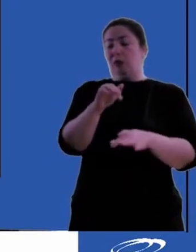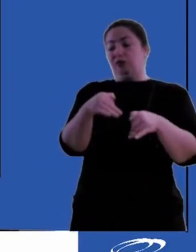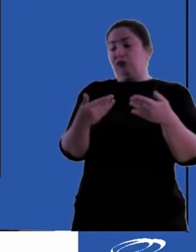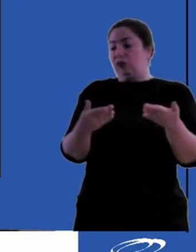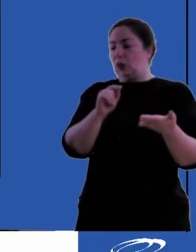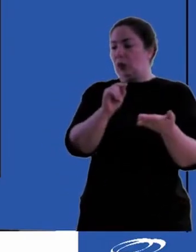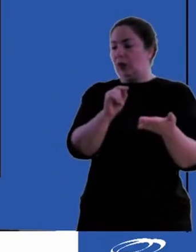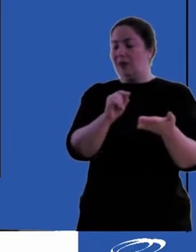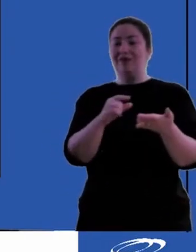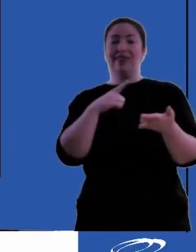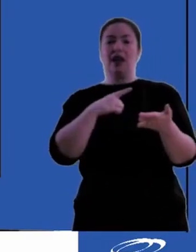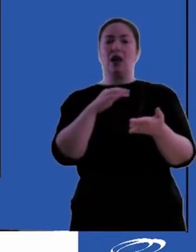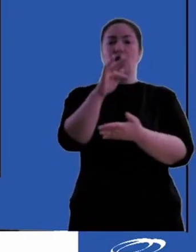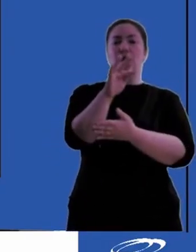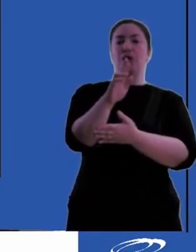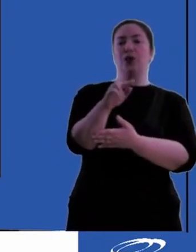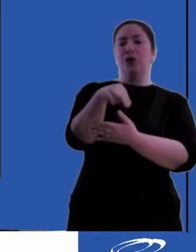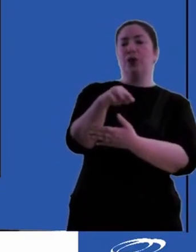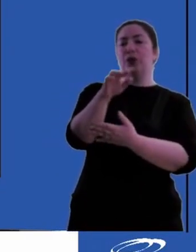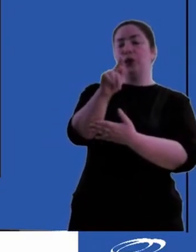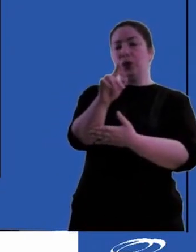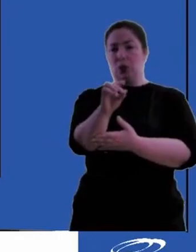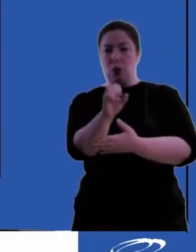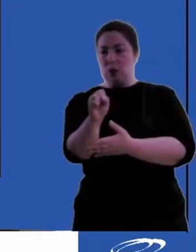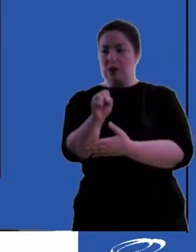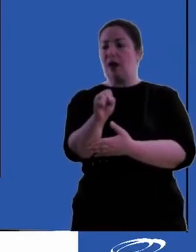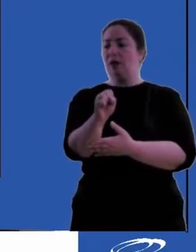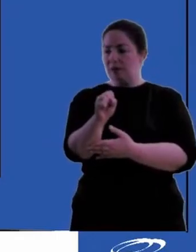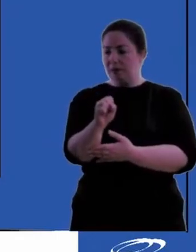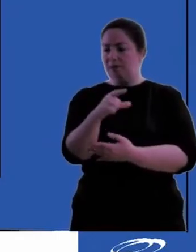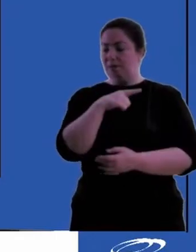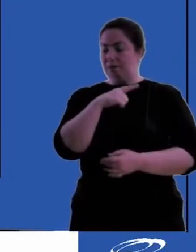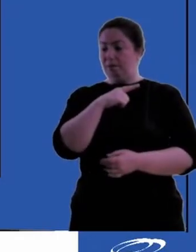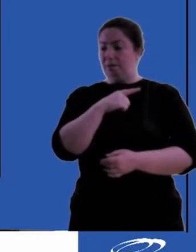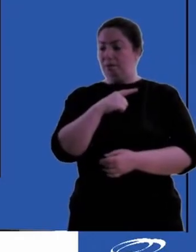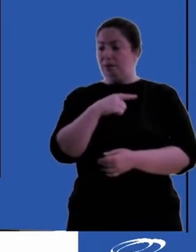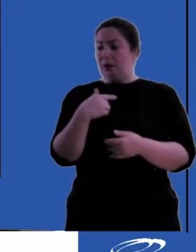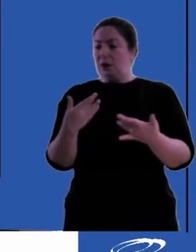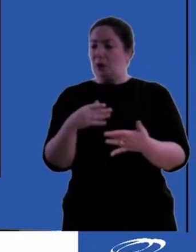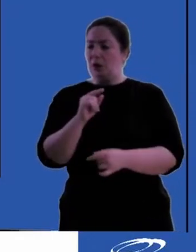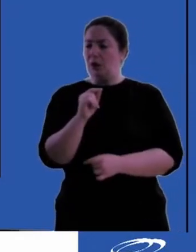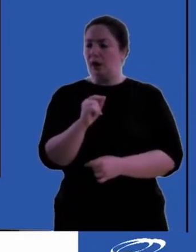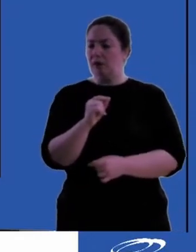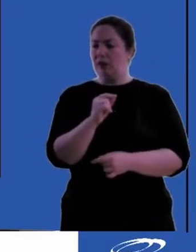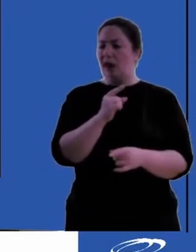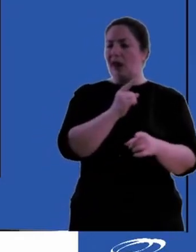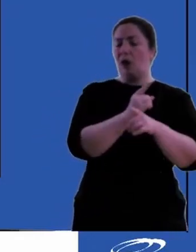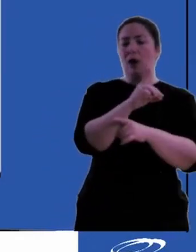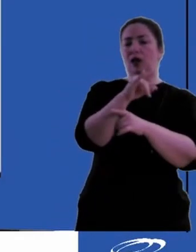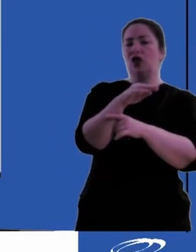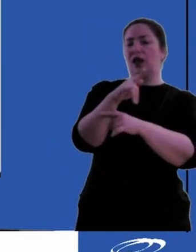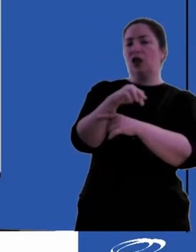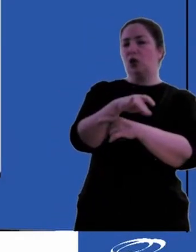and mycobacteria, and you can see they're much less common. I'm going to come back to that in terms of diagnostics and tell you a little bit of a story about that